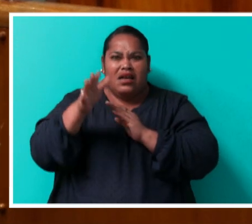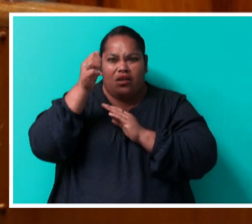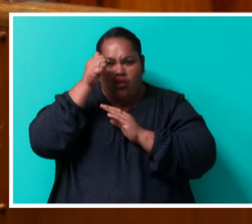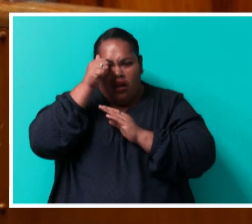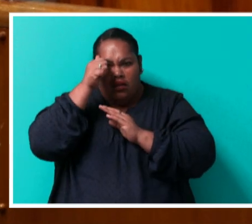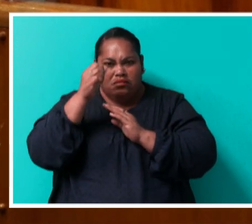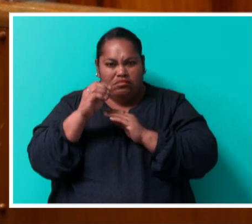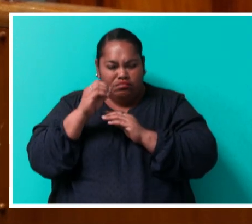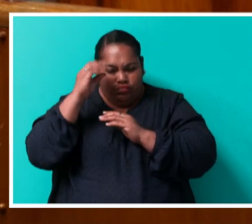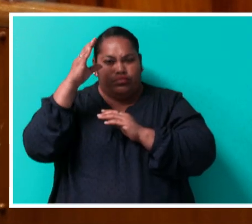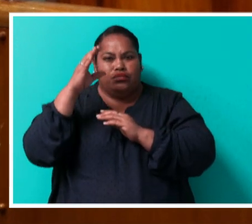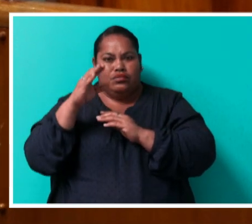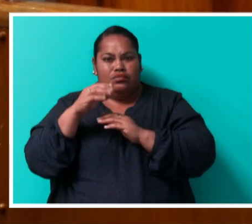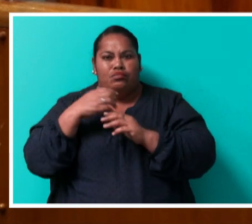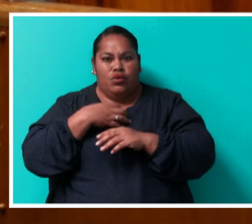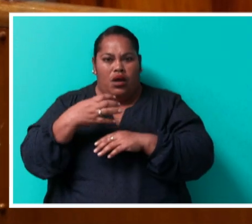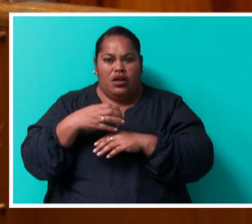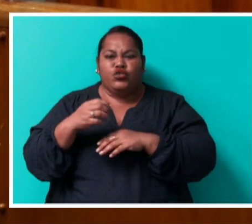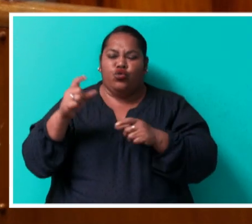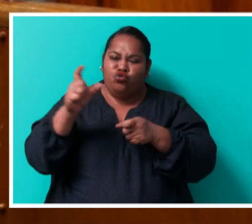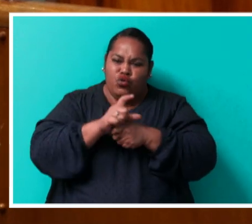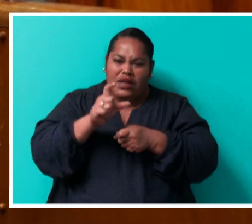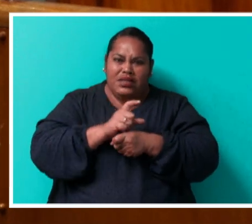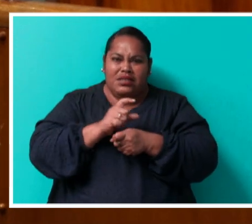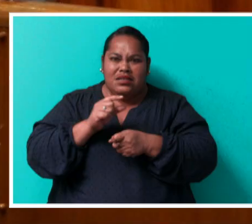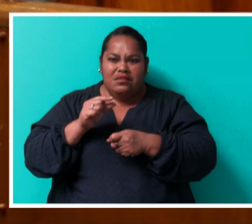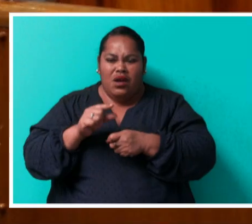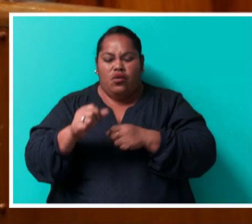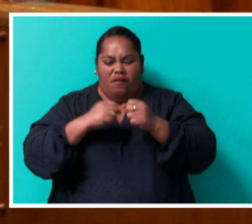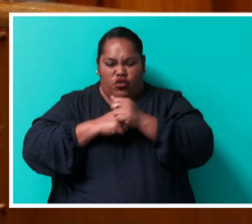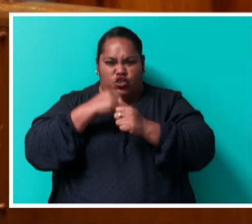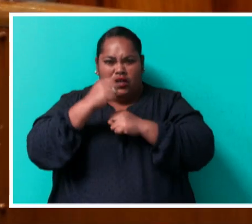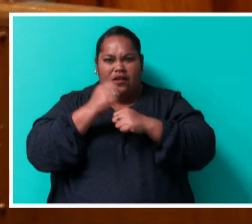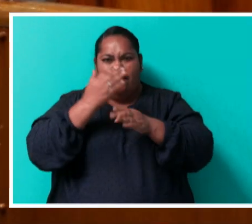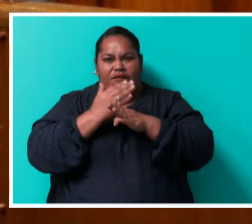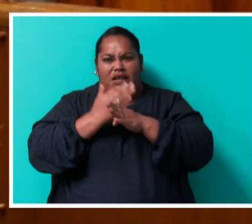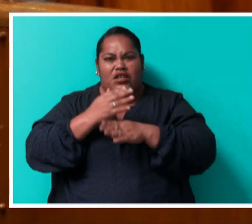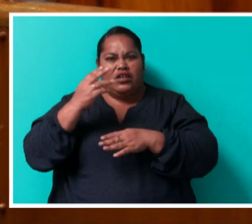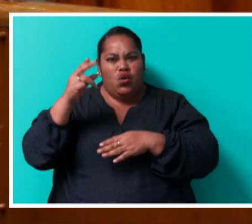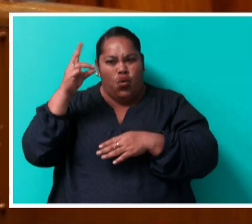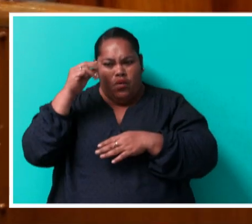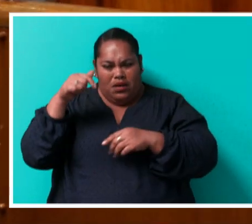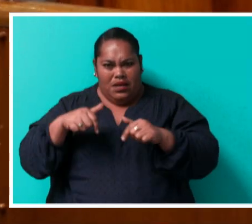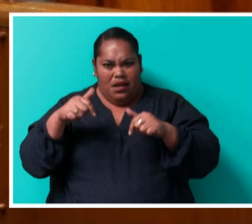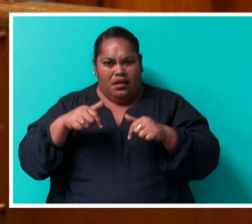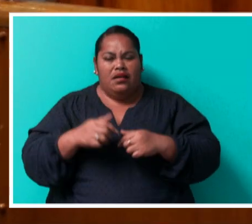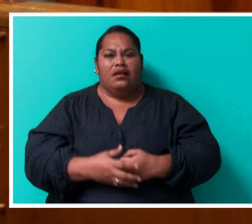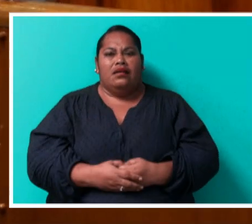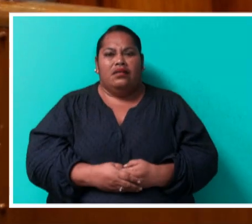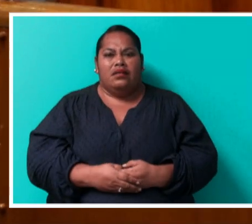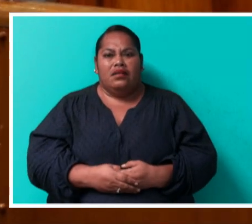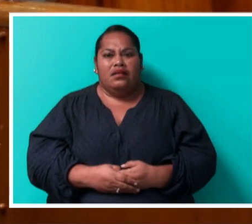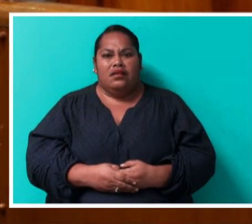to Fiji, creating structured pathways for Fijian workers to gain practical experience at